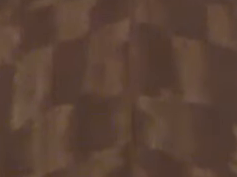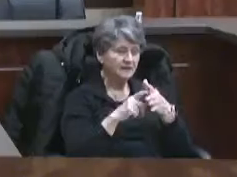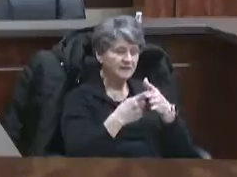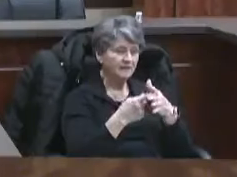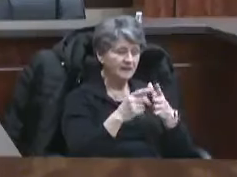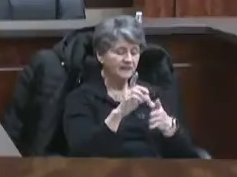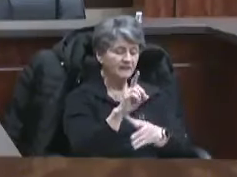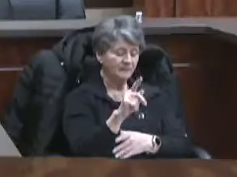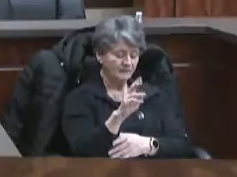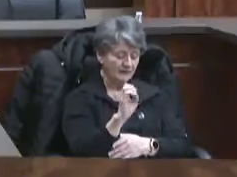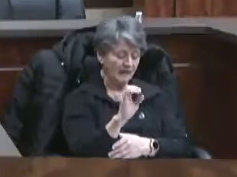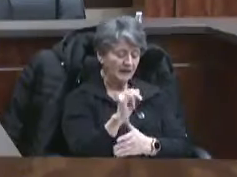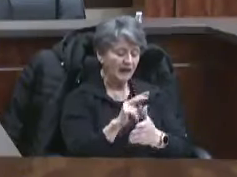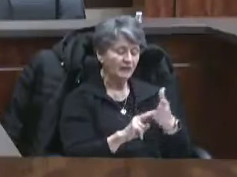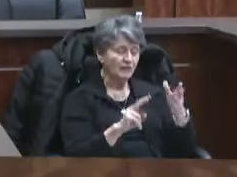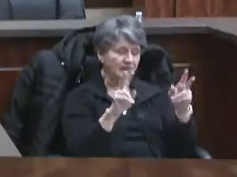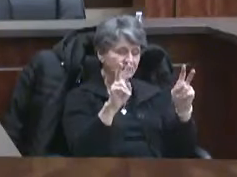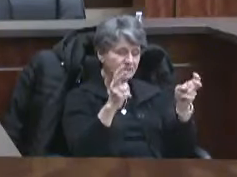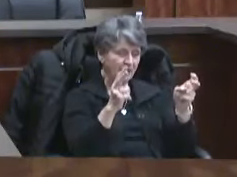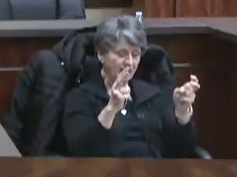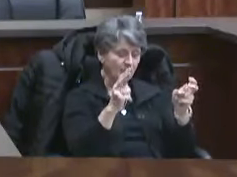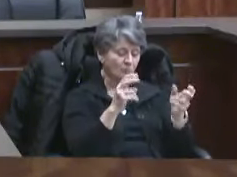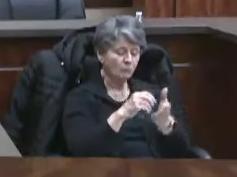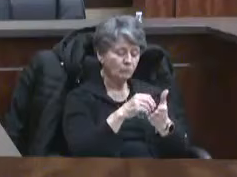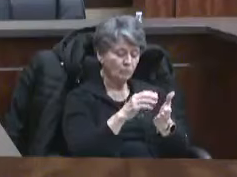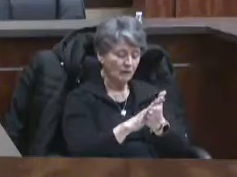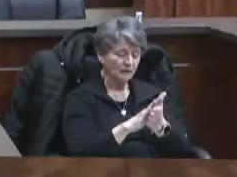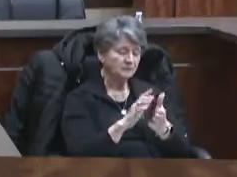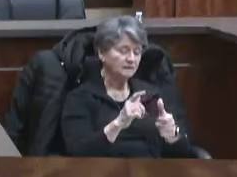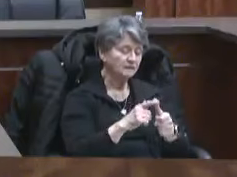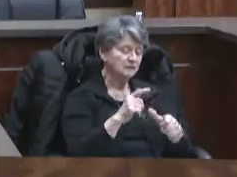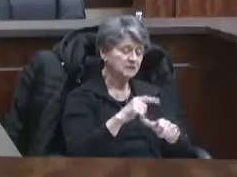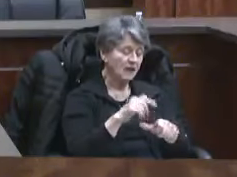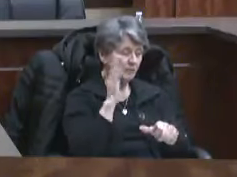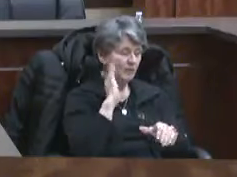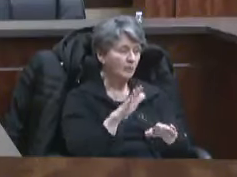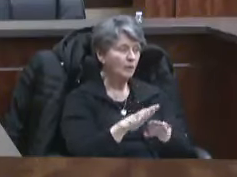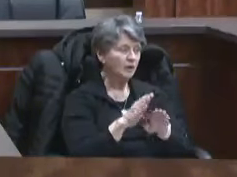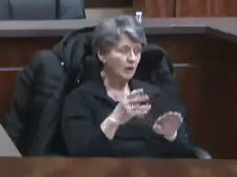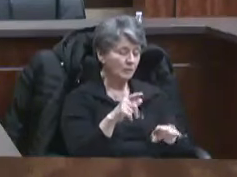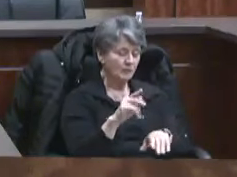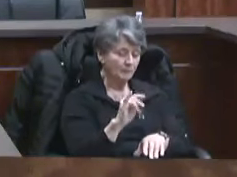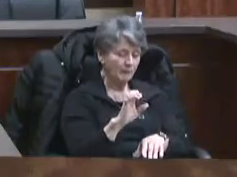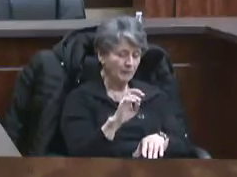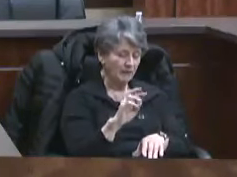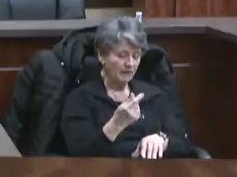date. I've read the title into record for the first reading. I'll open a public hearing at